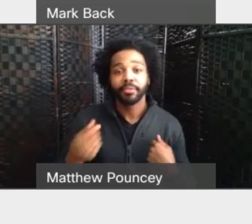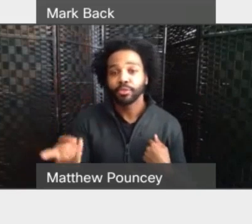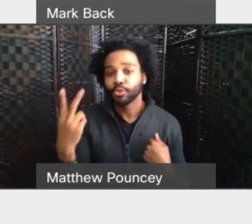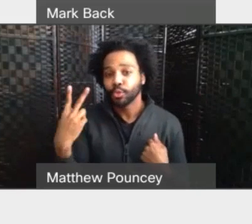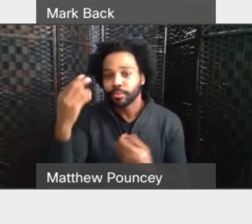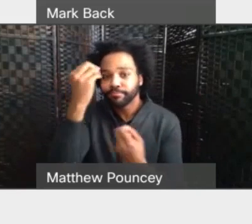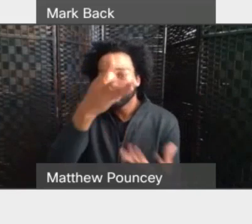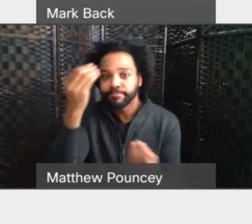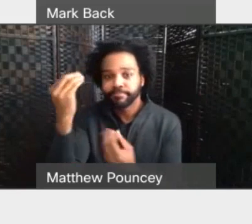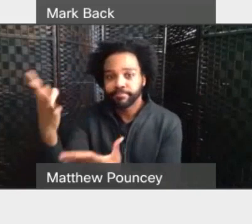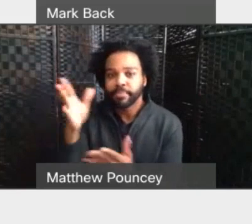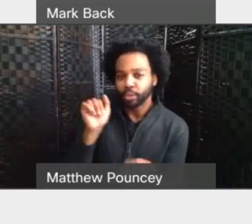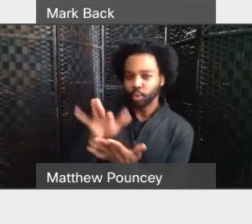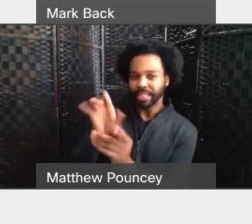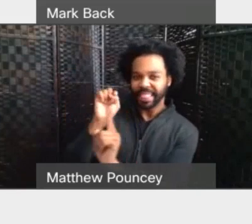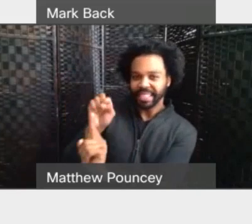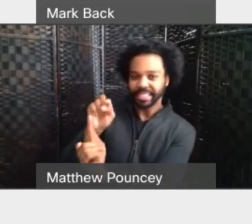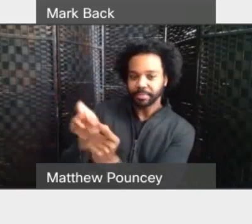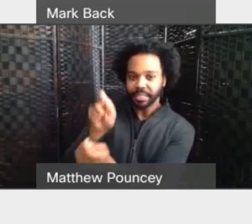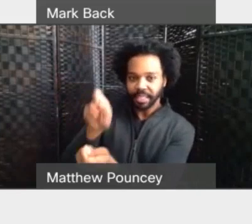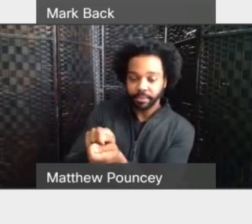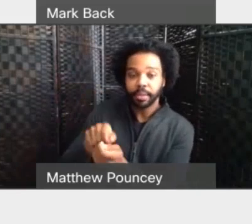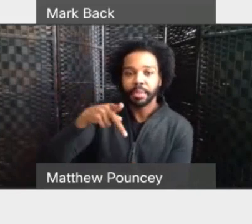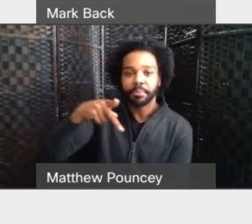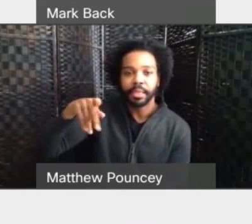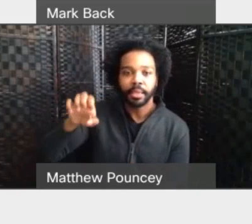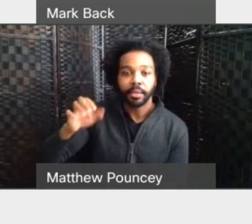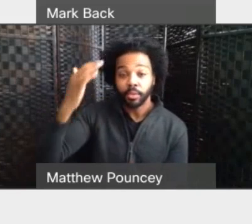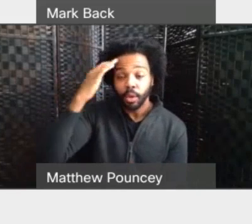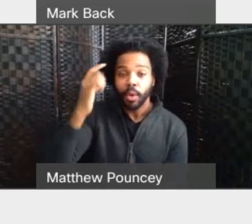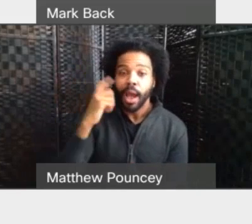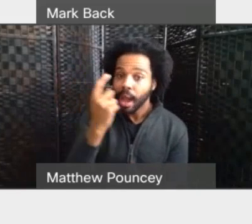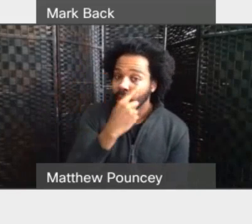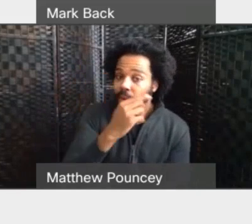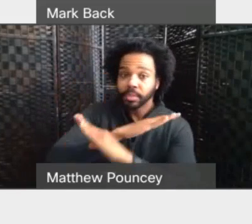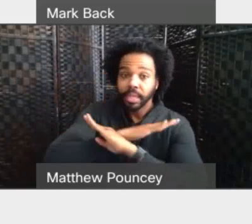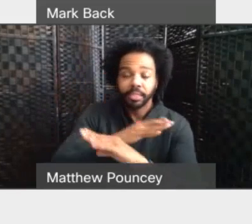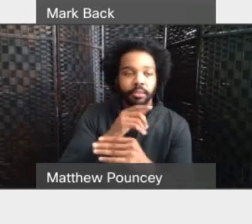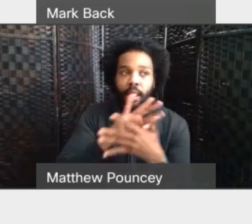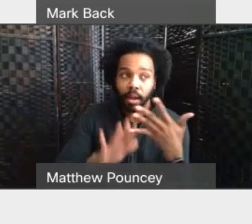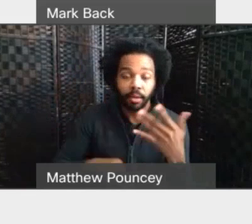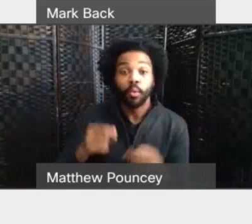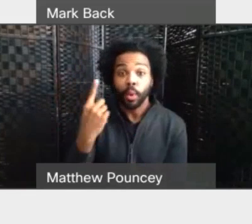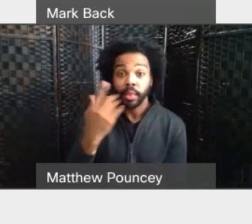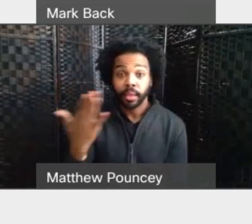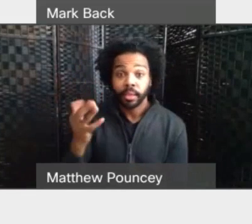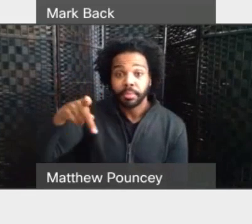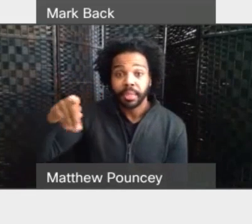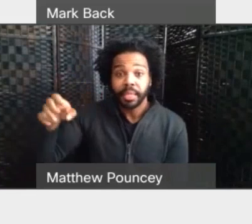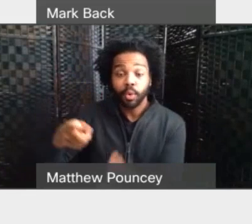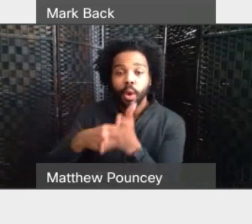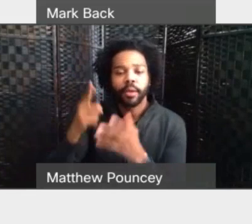that addresses personal protective equipment, including universal eye protection. One is personal protective equipment required at